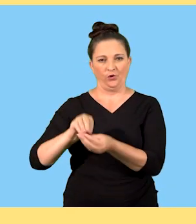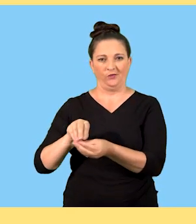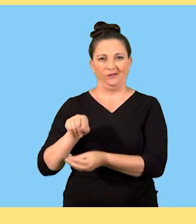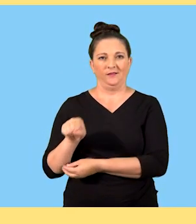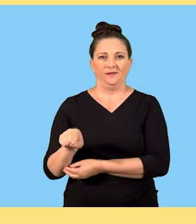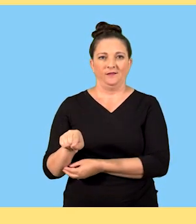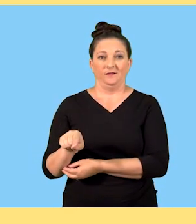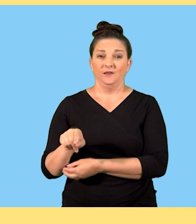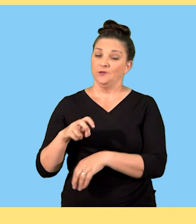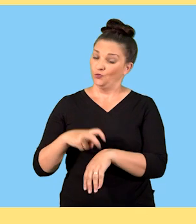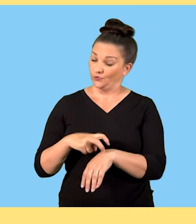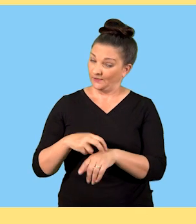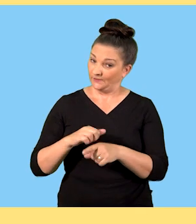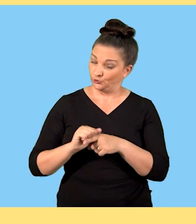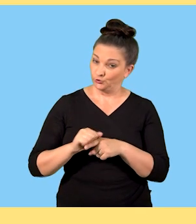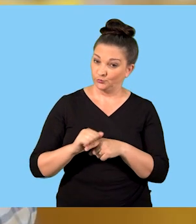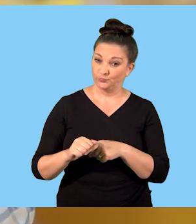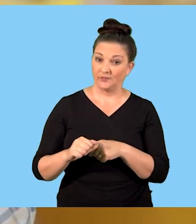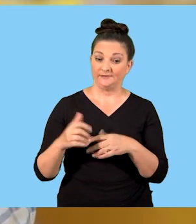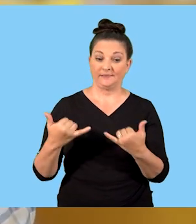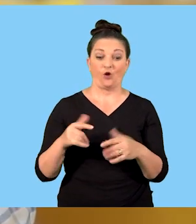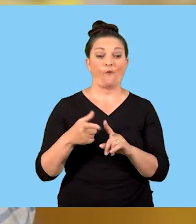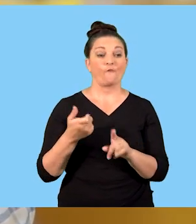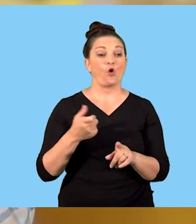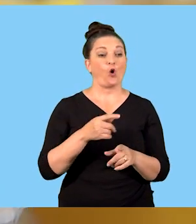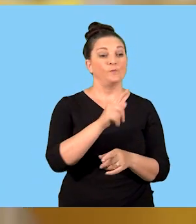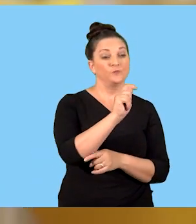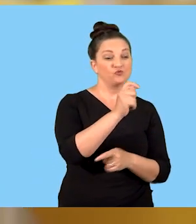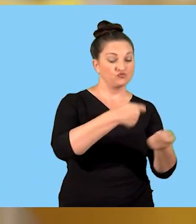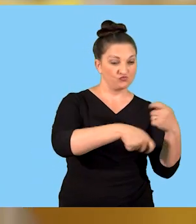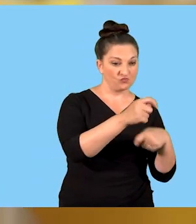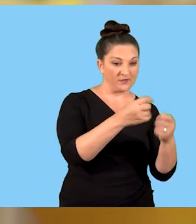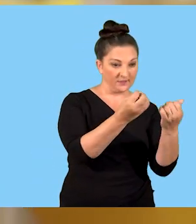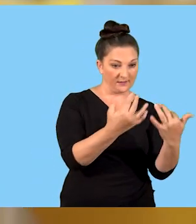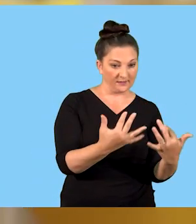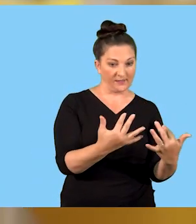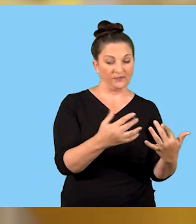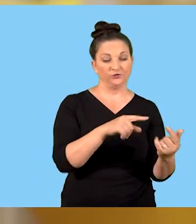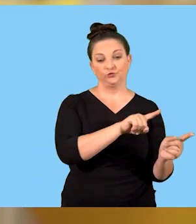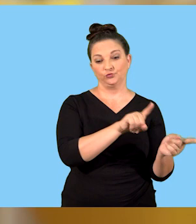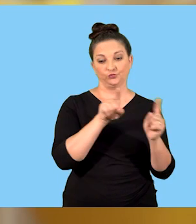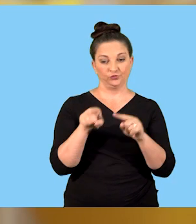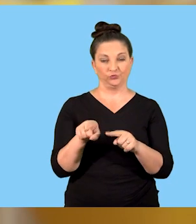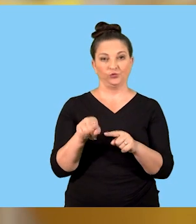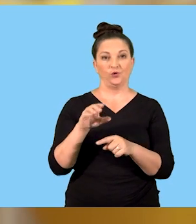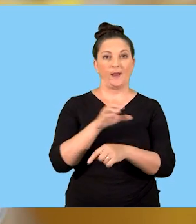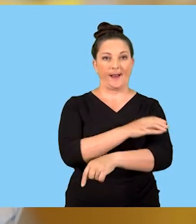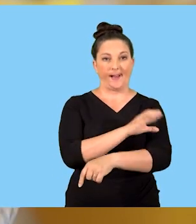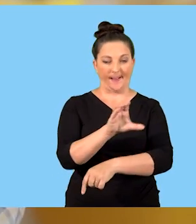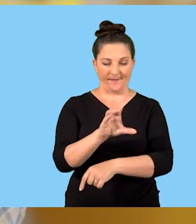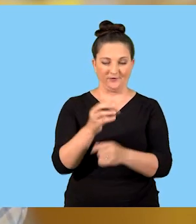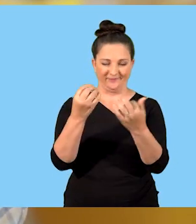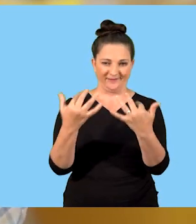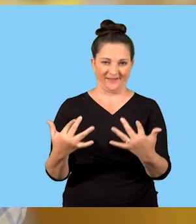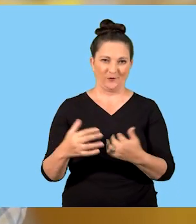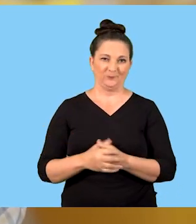is important, dear learners, that you continue practicing this from your trading account to your profit and loss account, and then